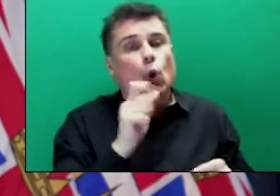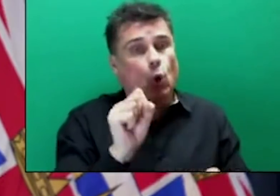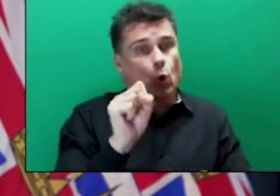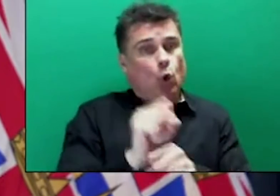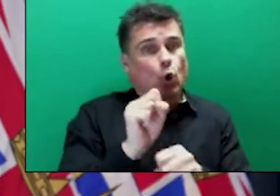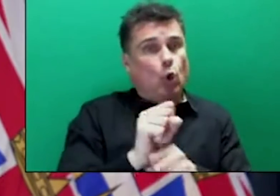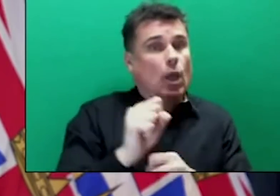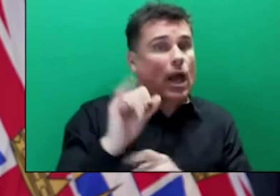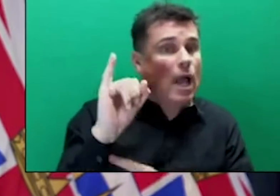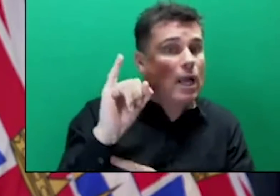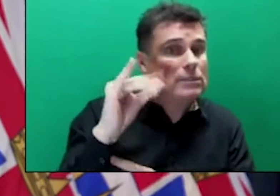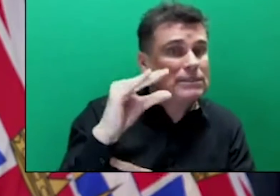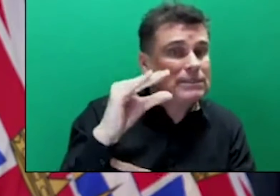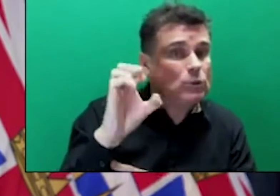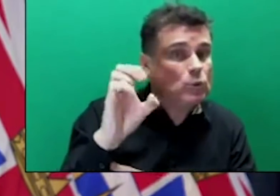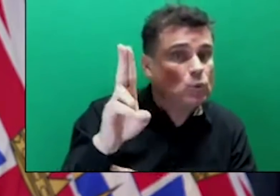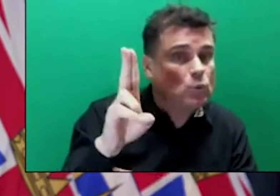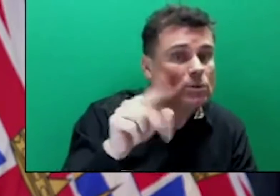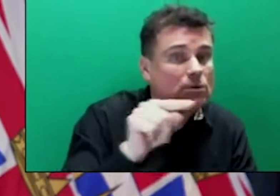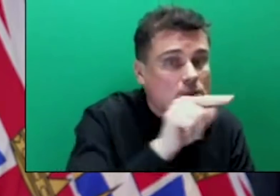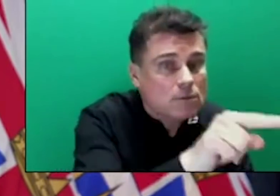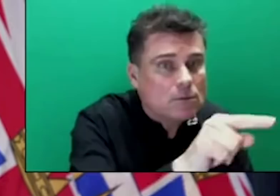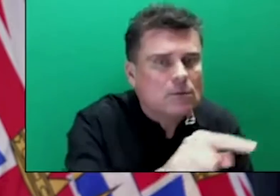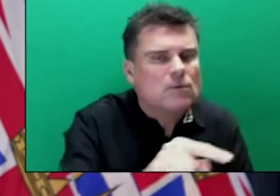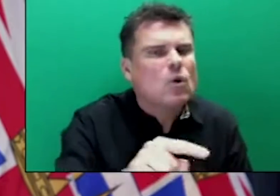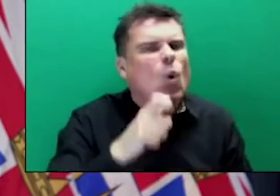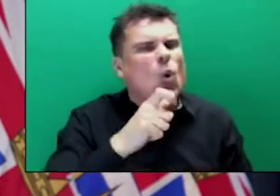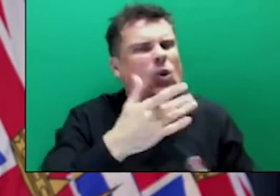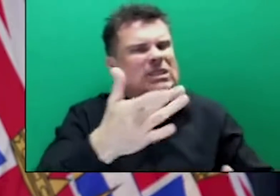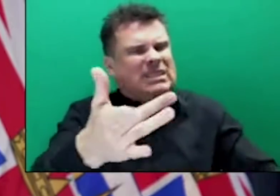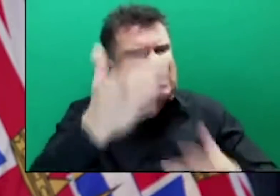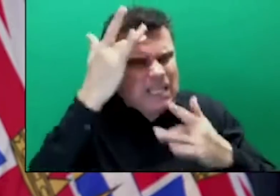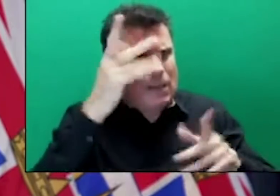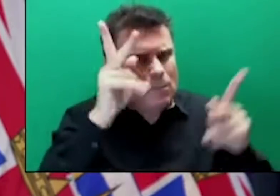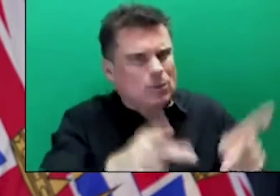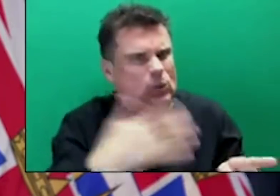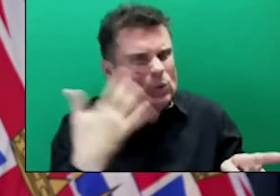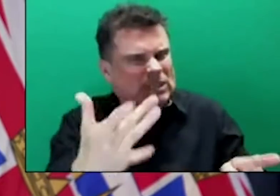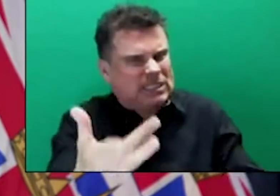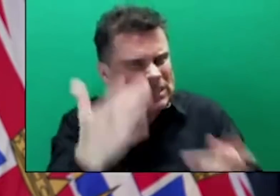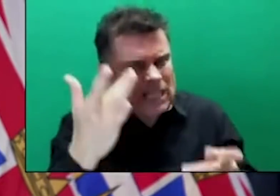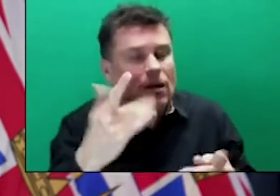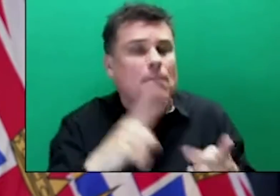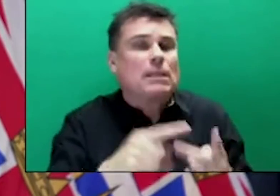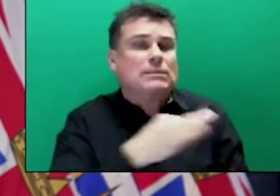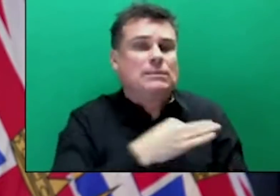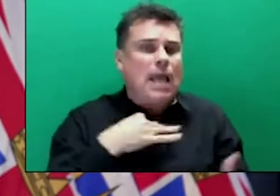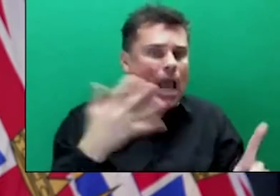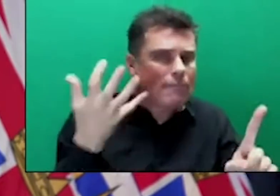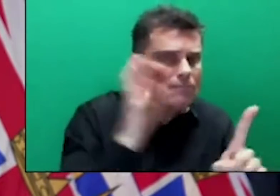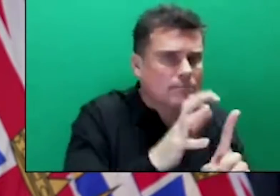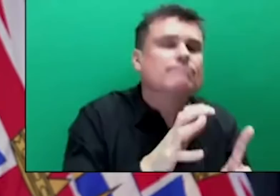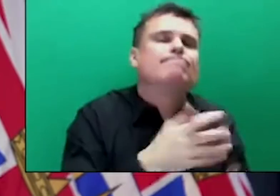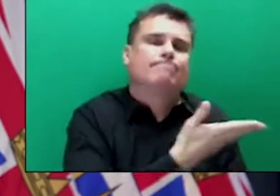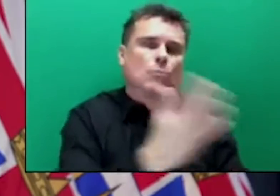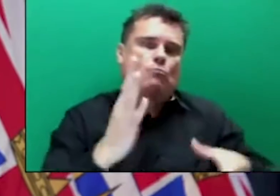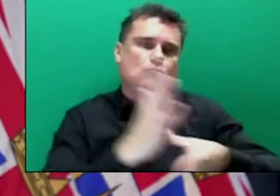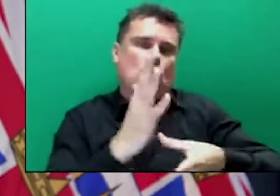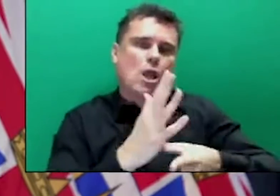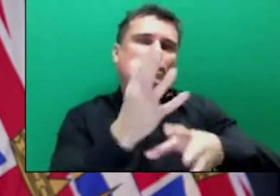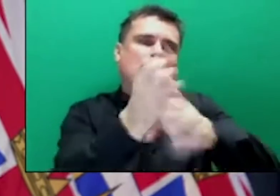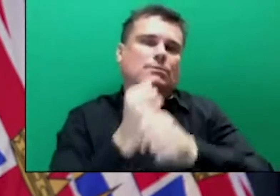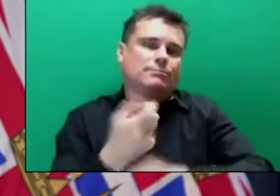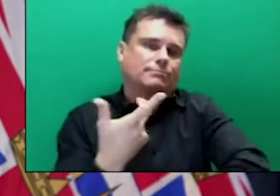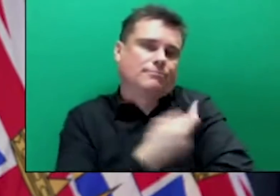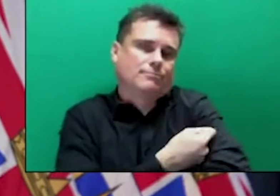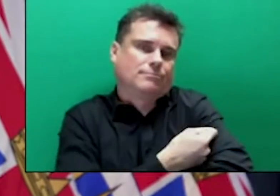out, not just next week, but in the coming weeks and months, and where people may find themselves in the rollout of